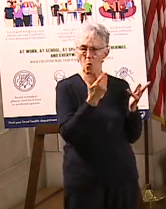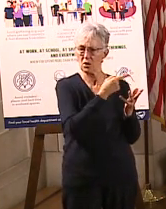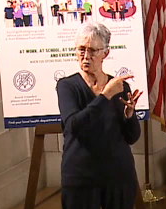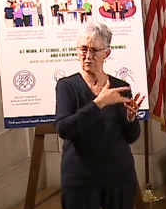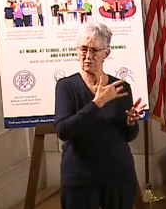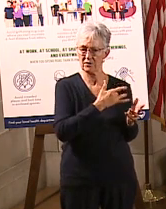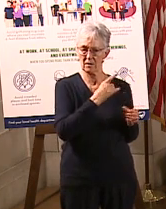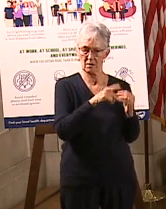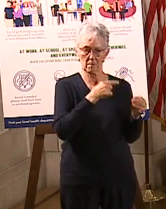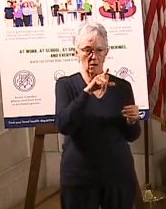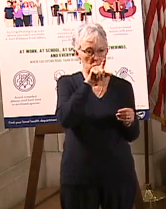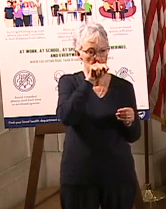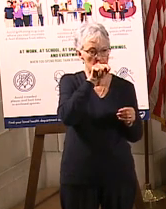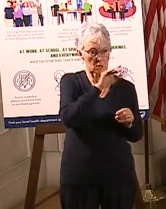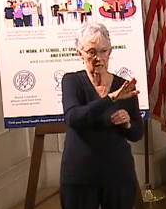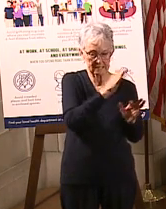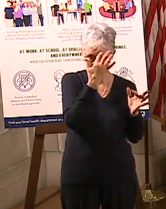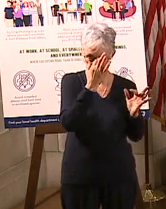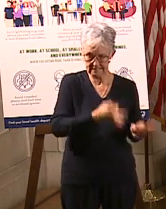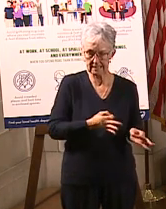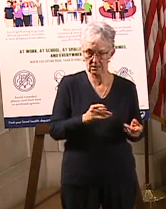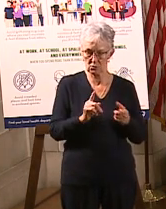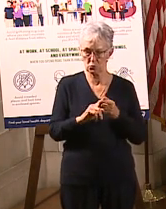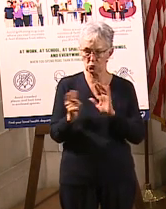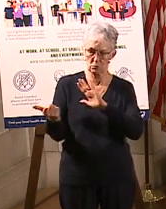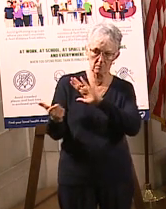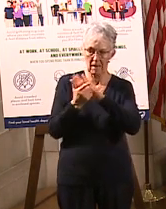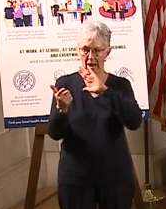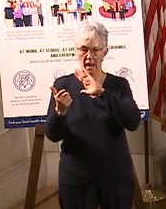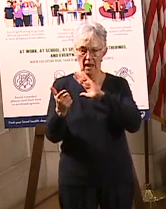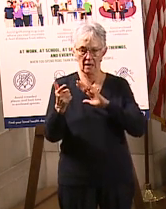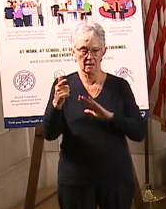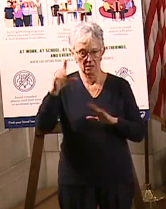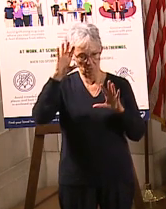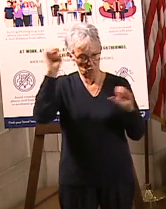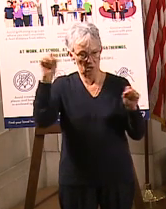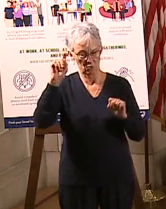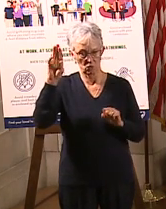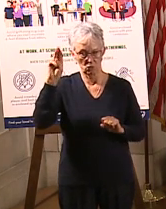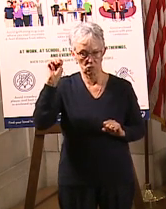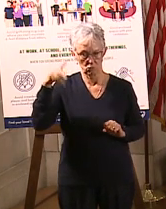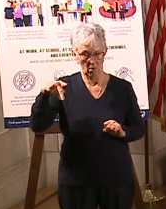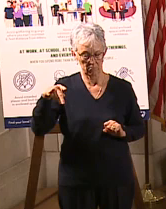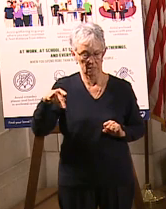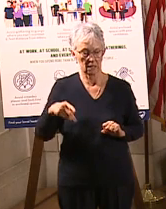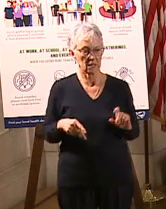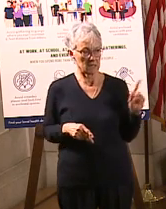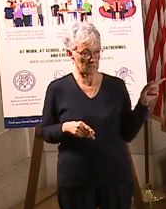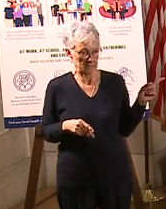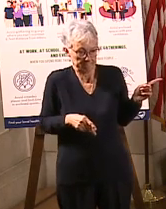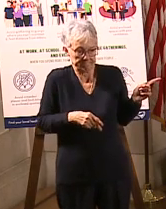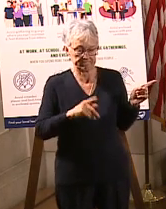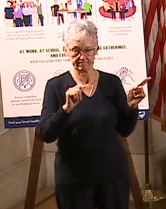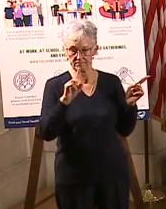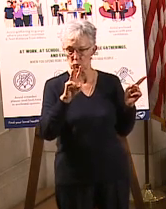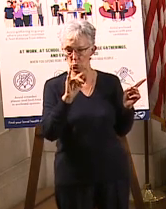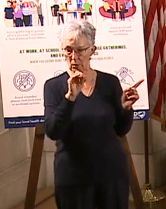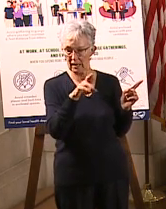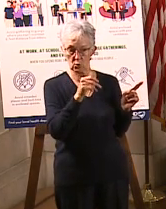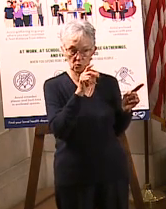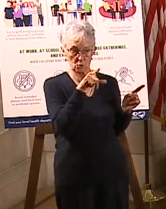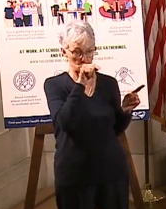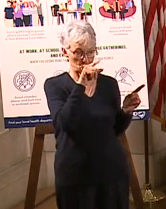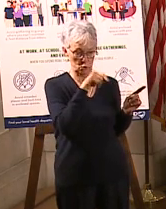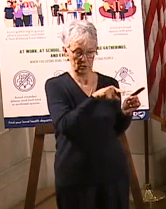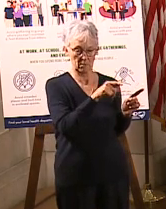ban President Trump? Obviously, Twitter, being a private company, can set its own policies with regard to that. And as long as they're not discriminating